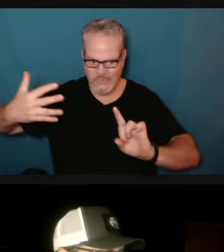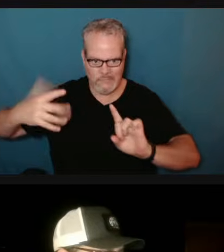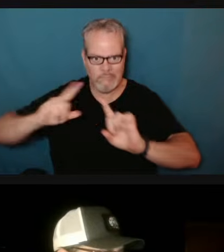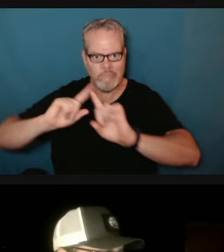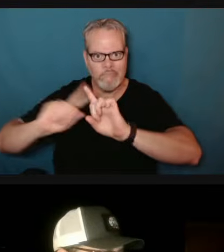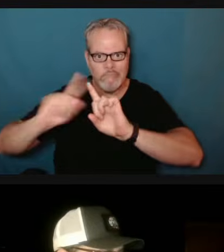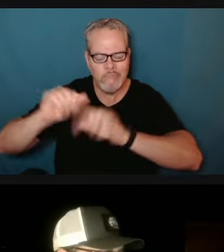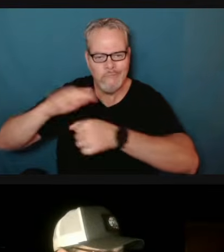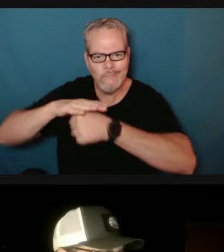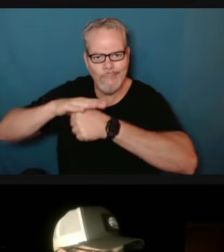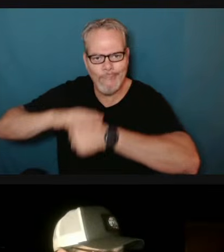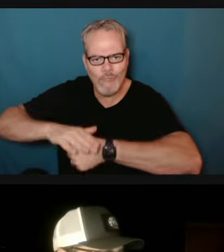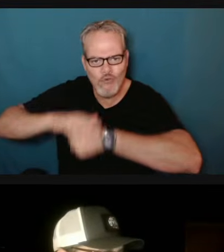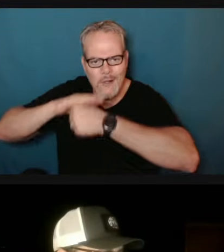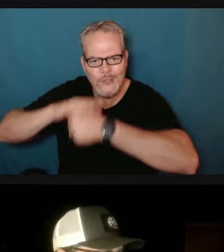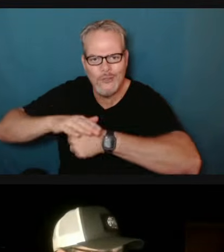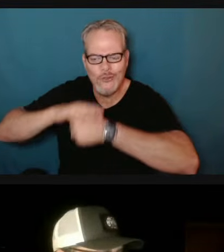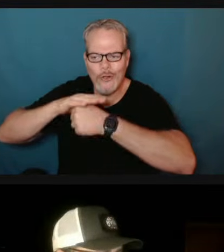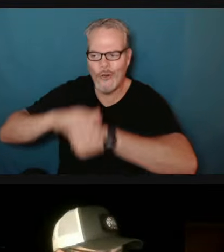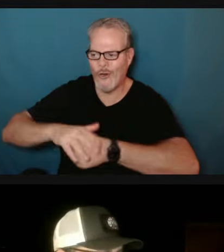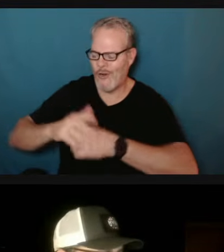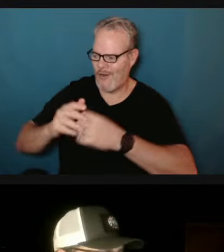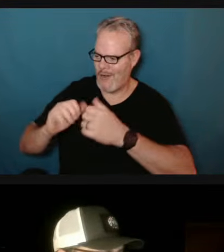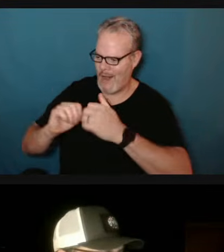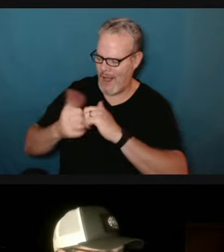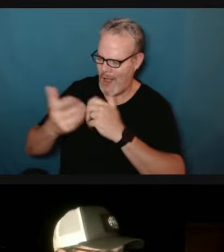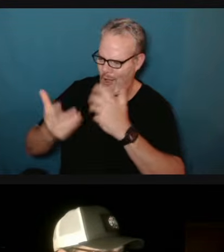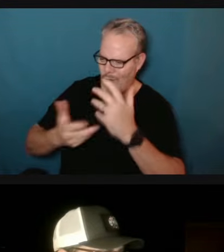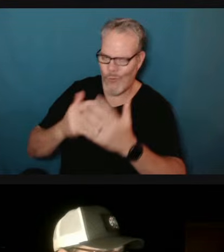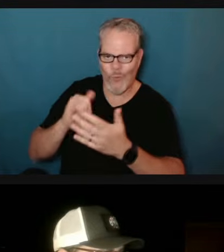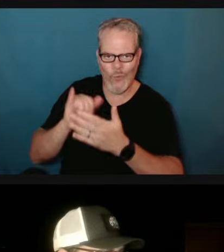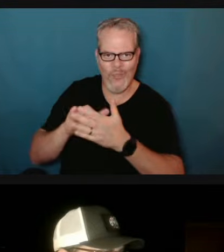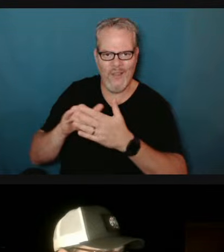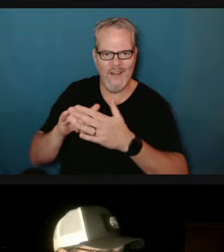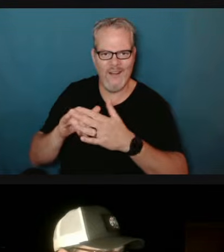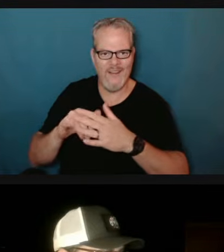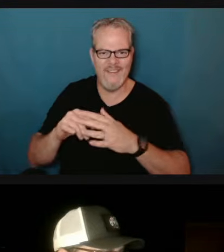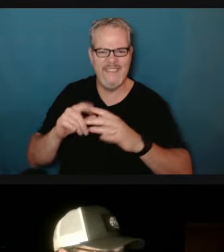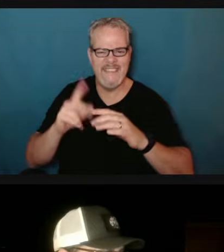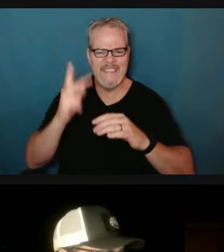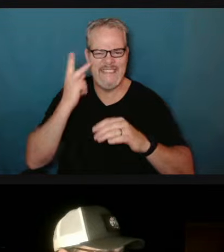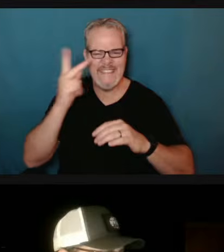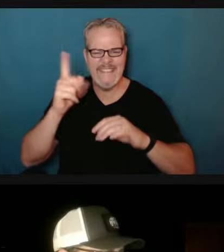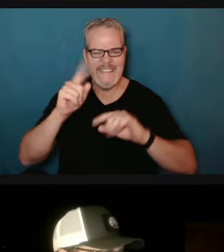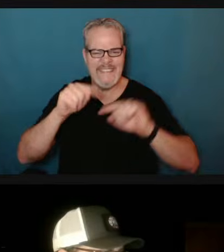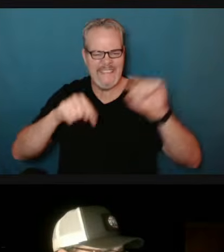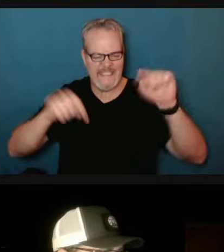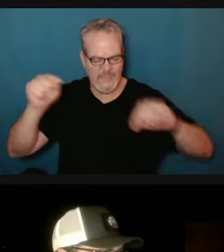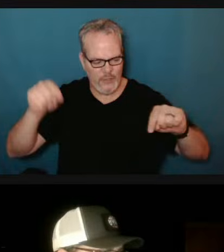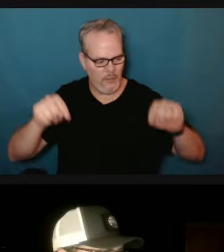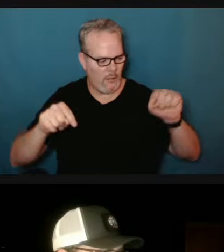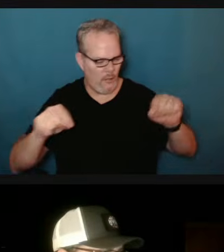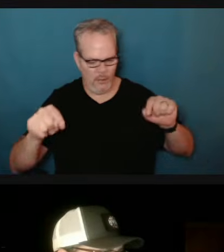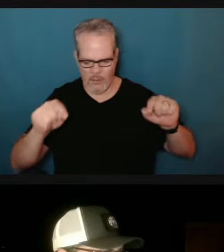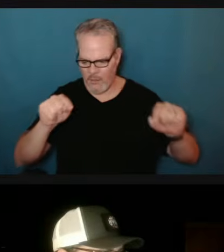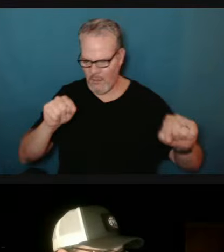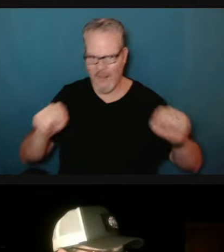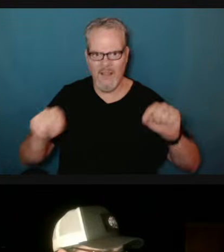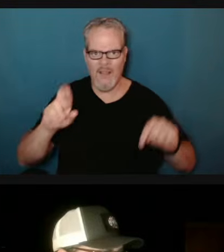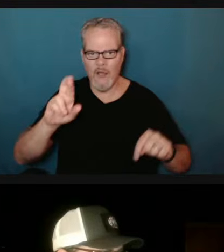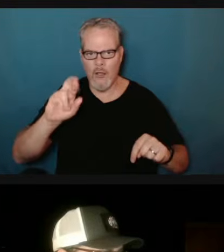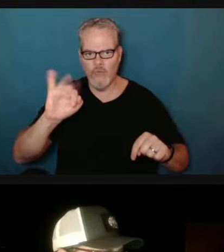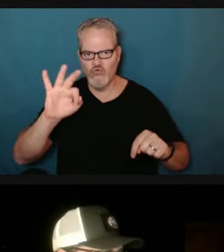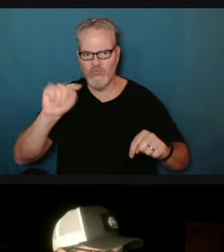to the, the trading of the driver's seat, so to speak, between the rift zone and the